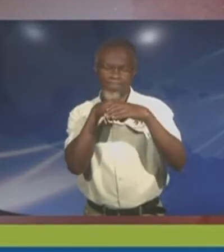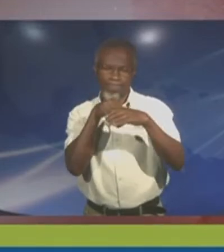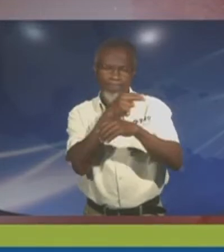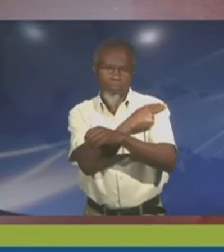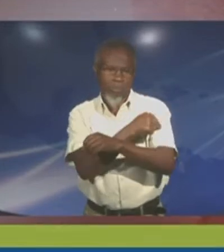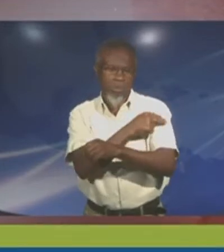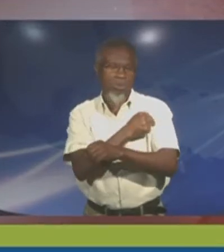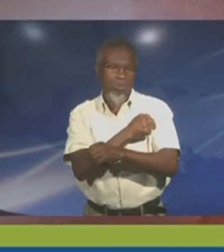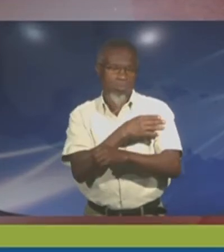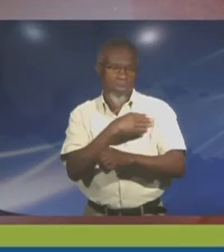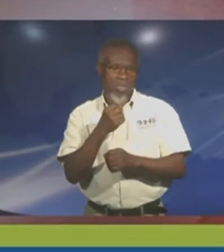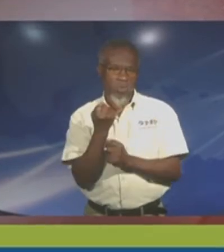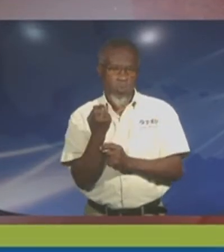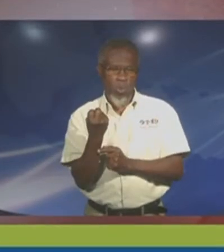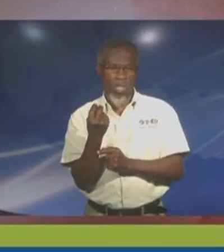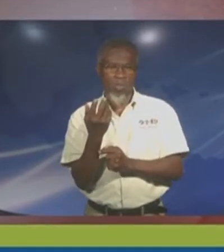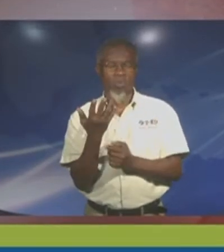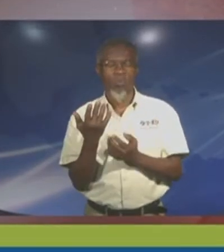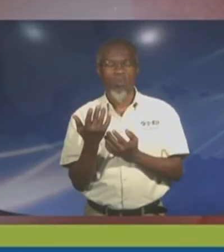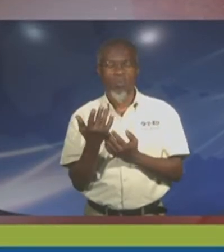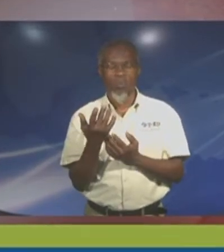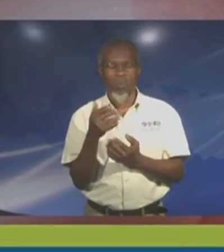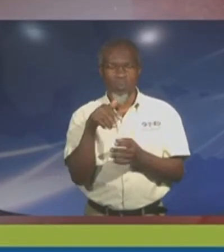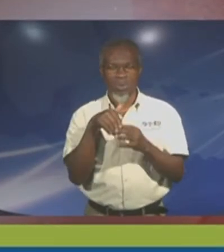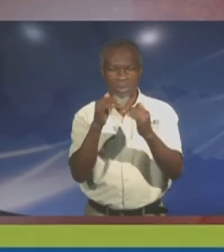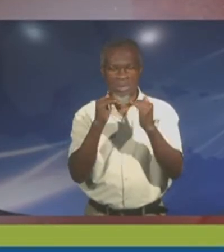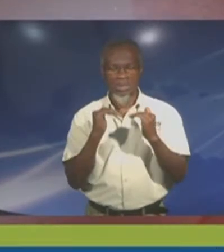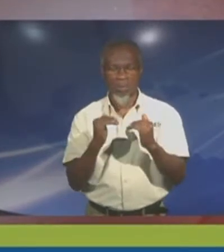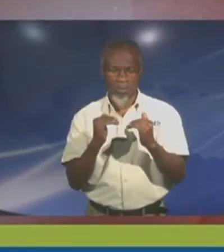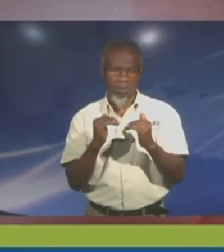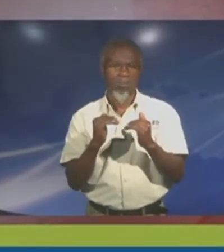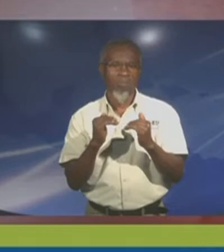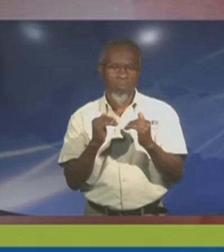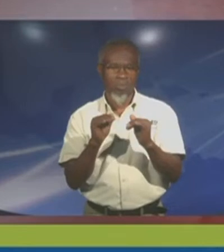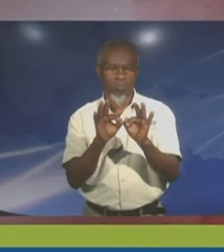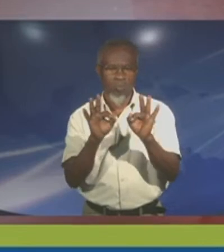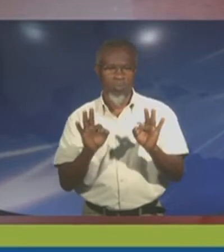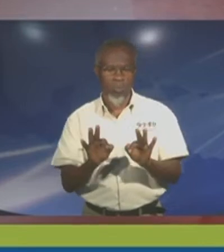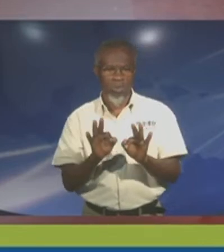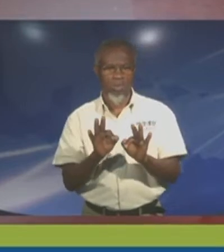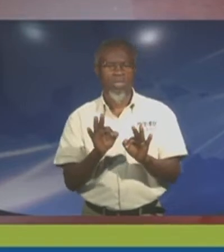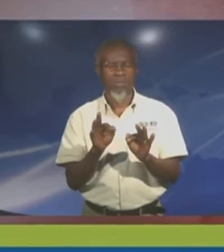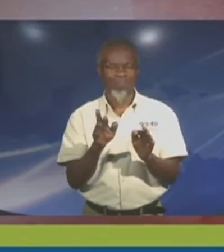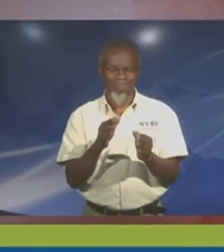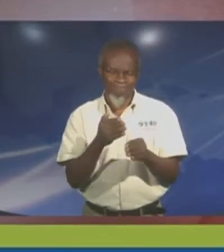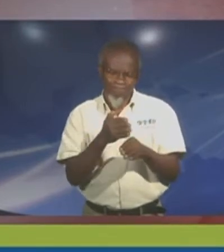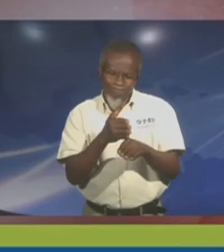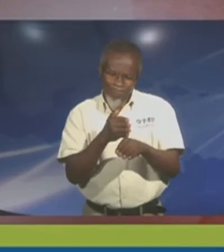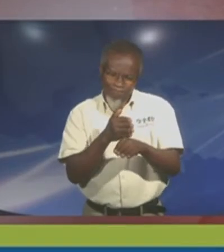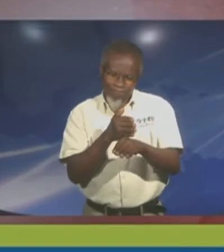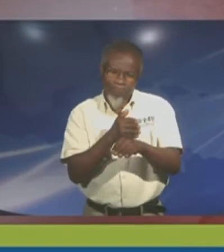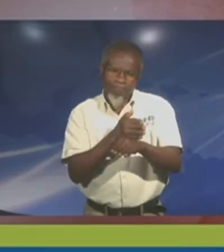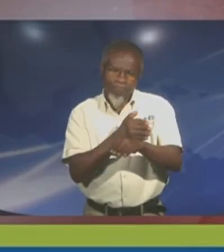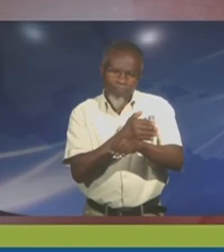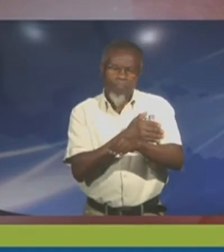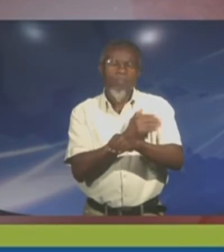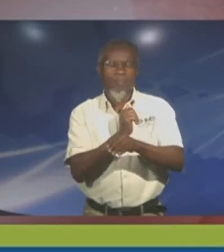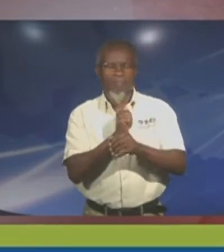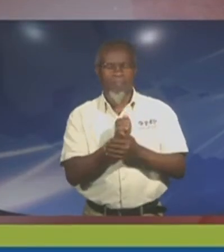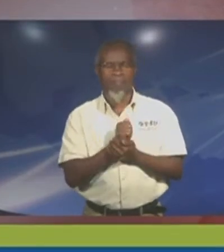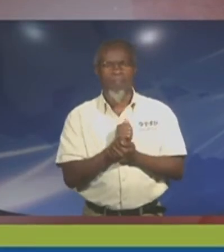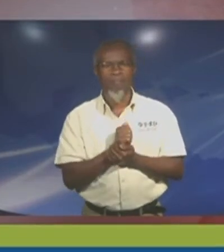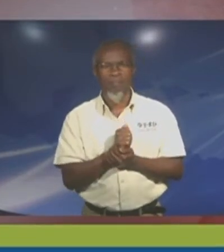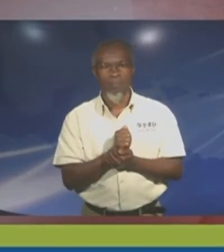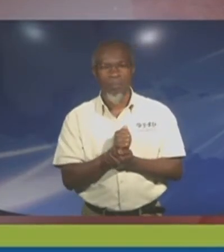patients who are currently in the step-down facilities. Those are patients that are recovering. It is important to note